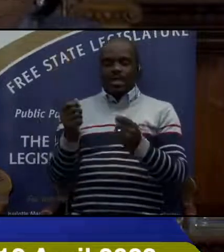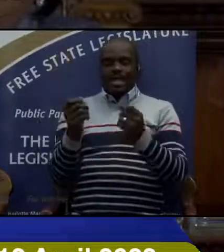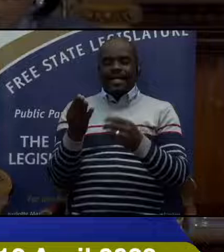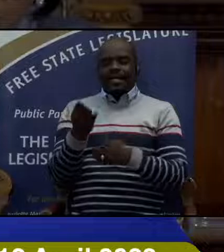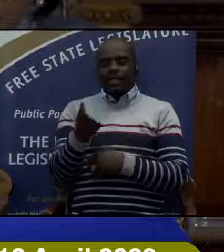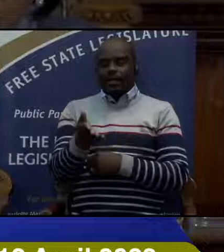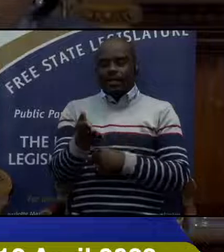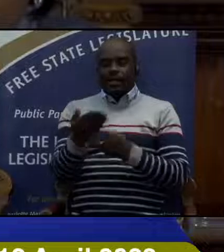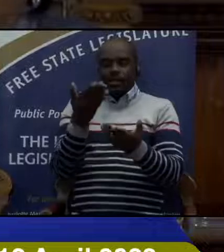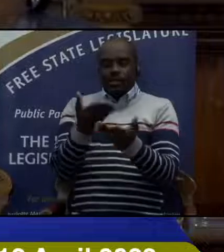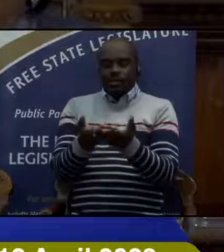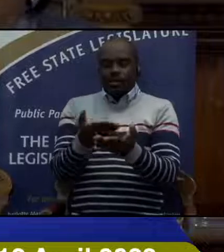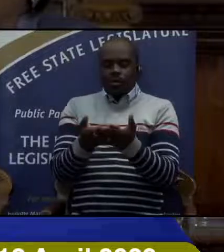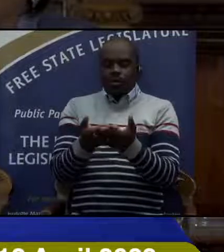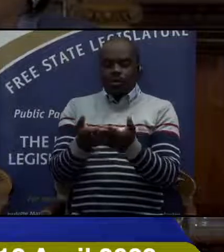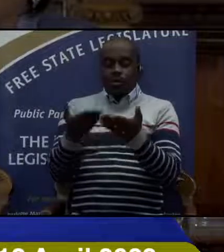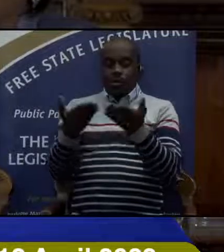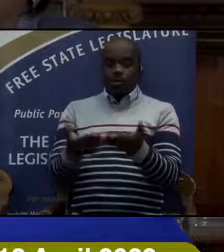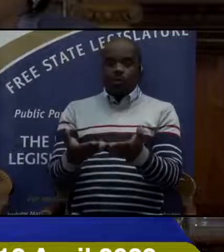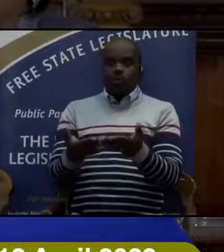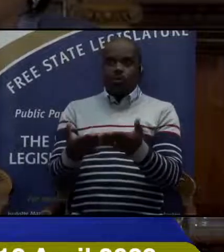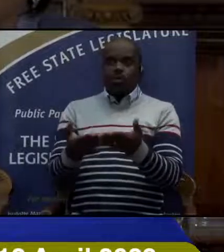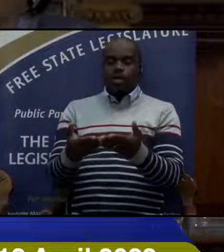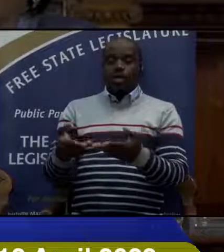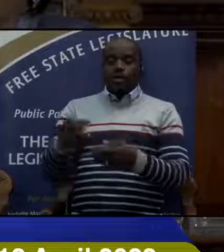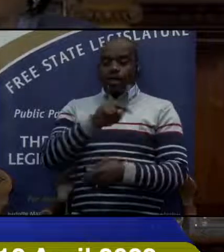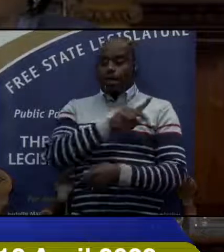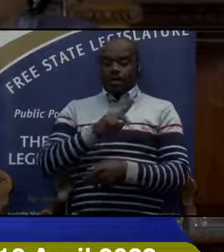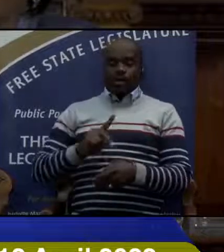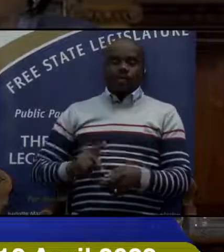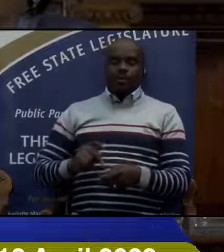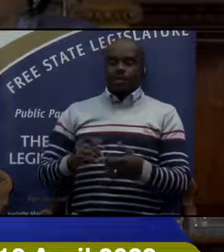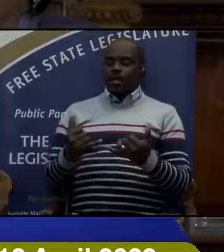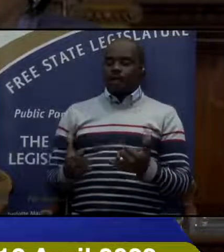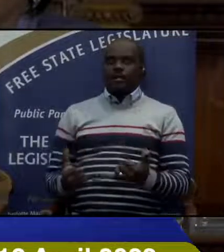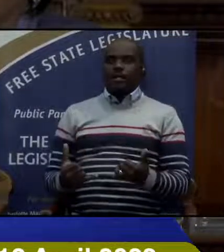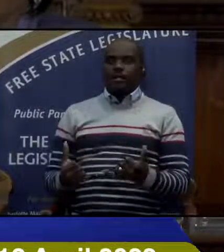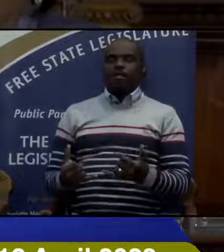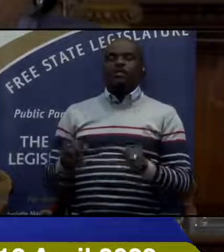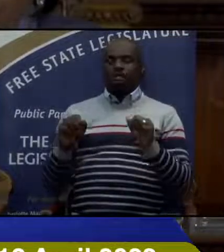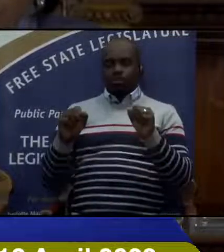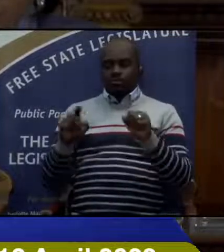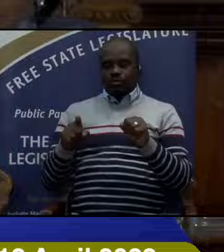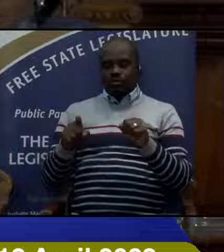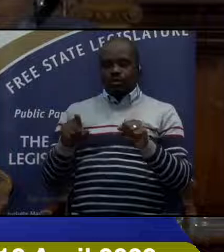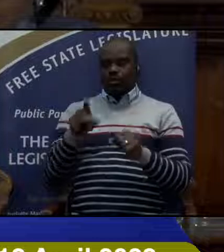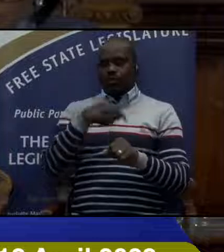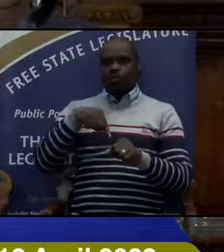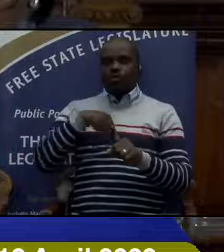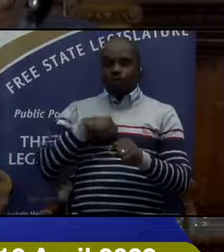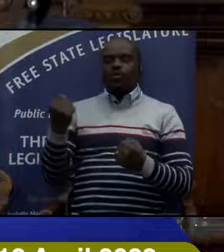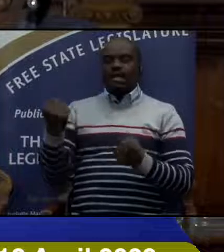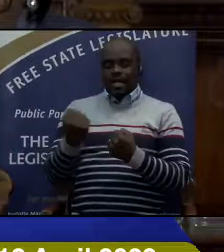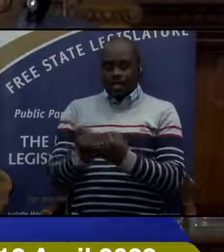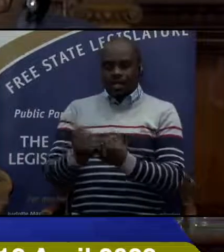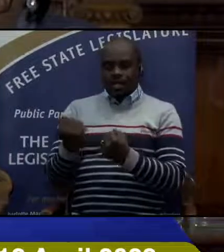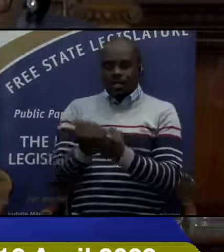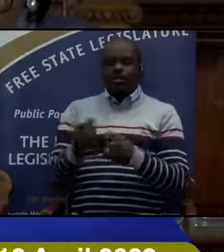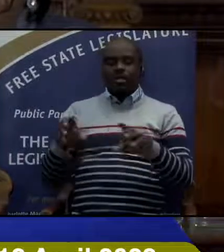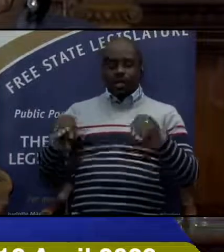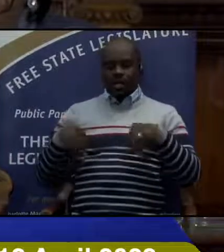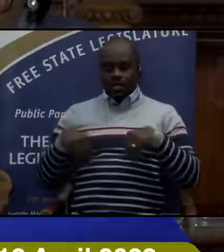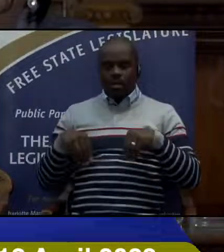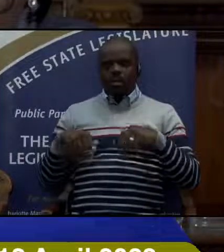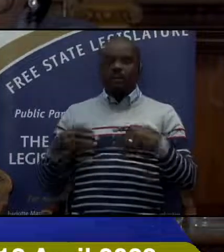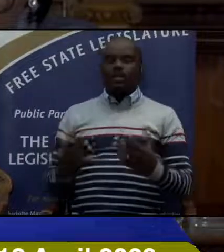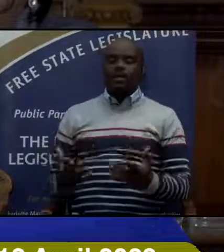we support it because it talks to the Freedom Charter, and we see this from the following. 149 unemployed